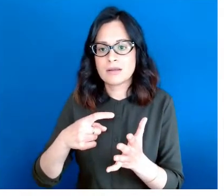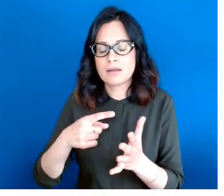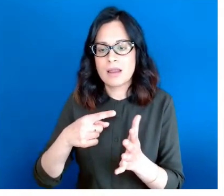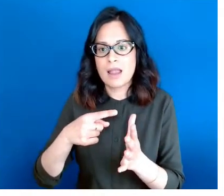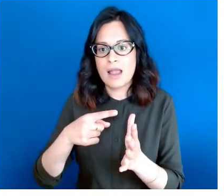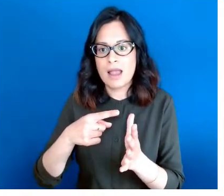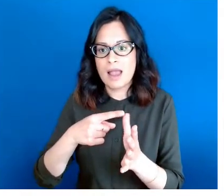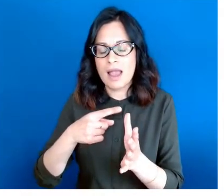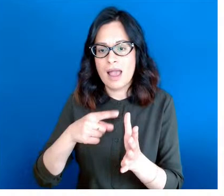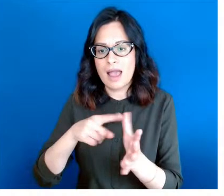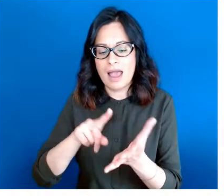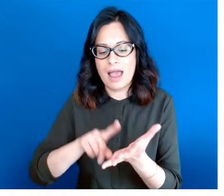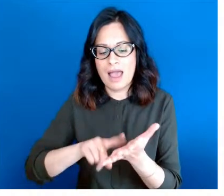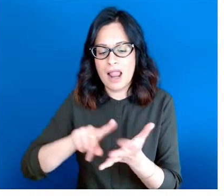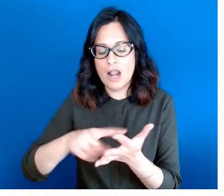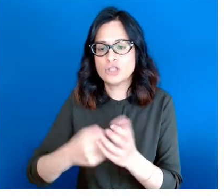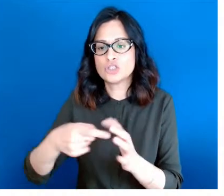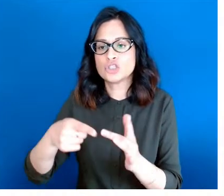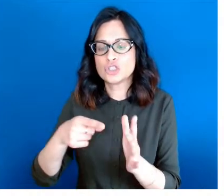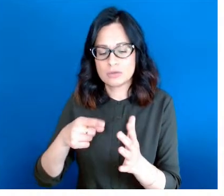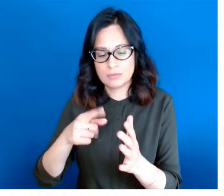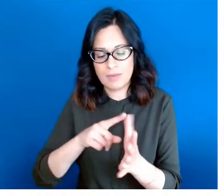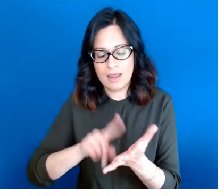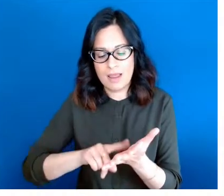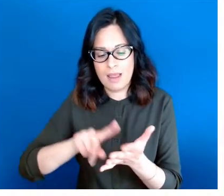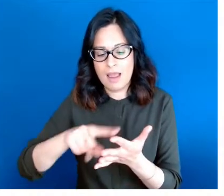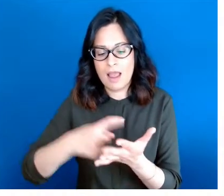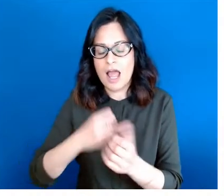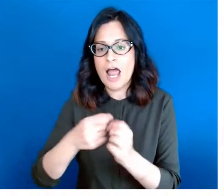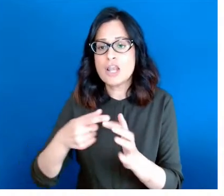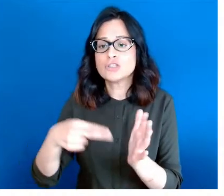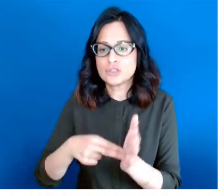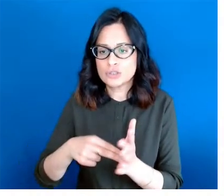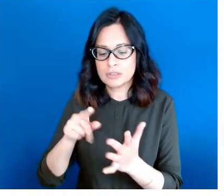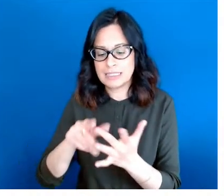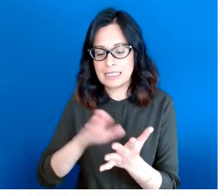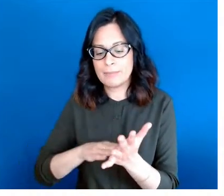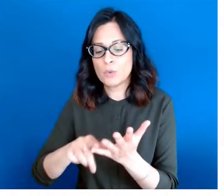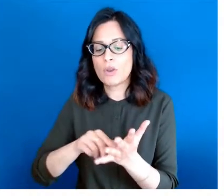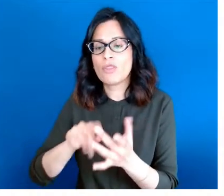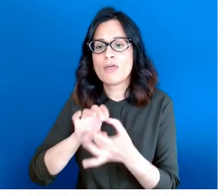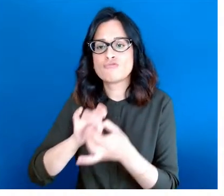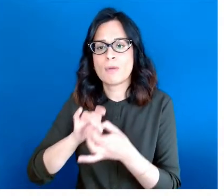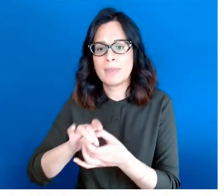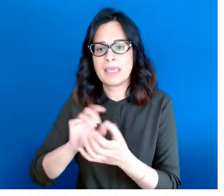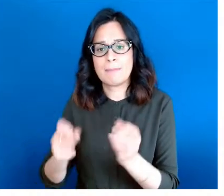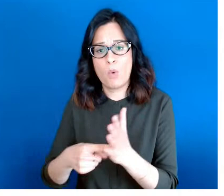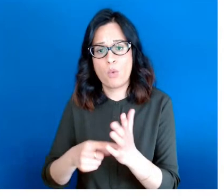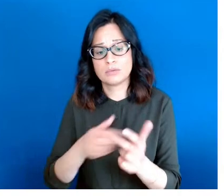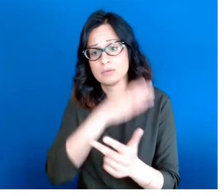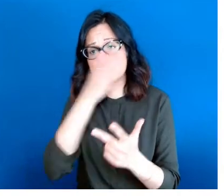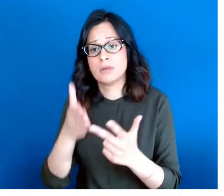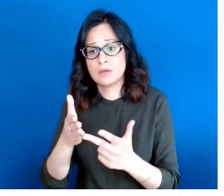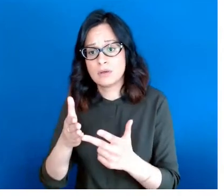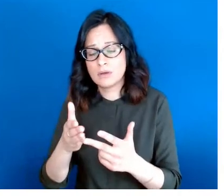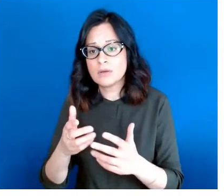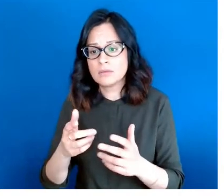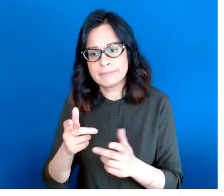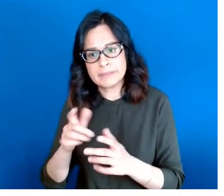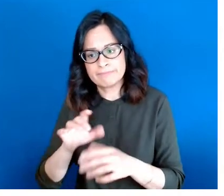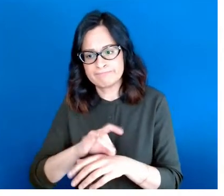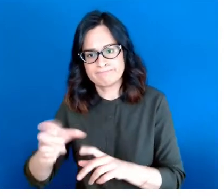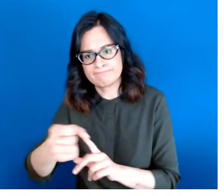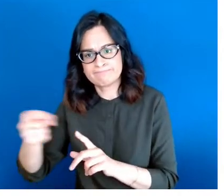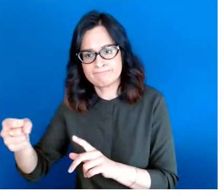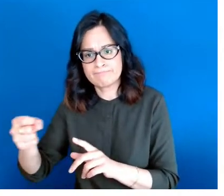instances would mean a referral to an allergist or pediatric allergist. And I think the other main take-home message is: don't treat